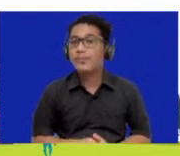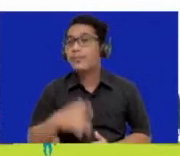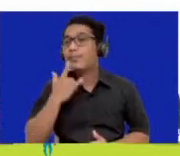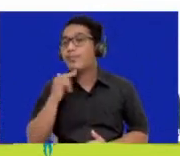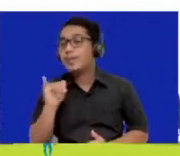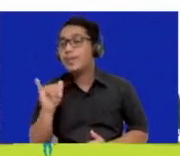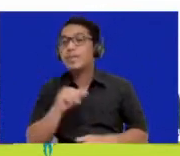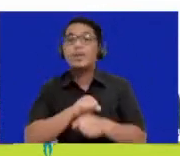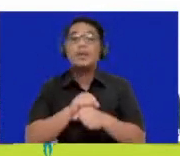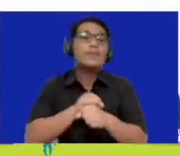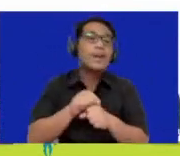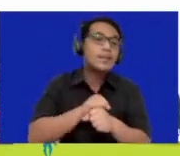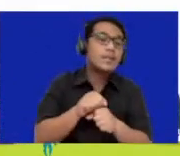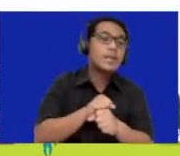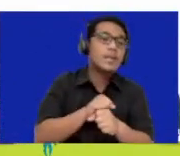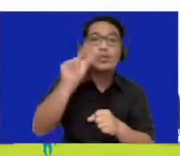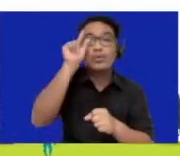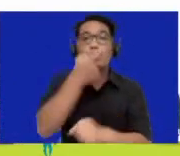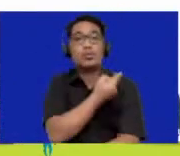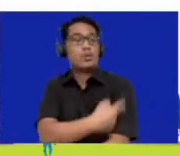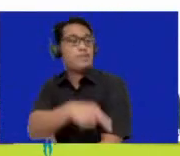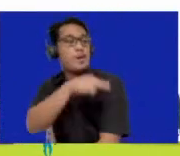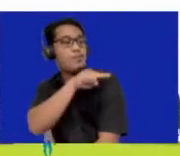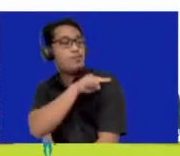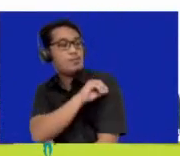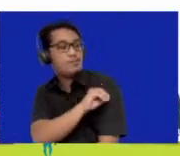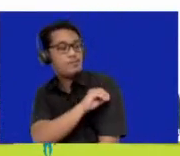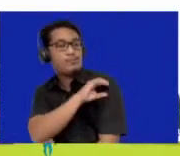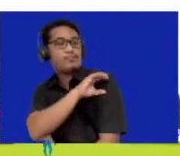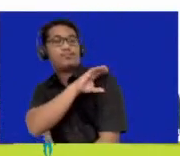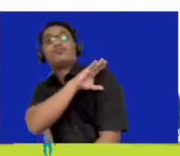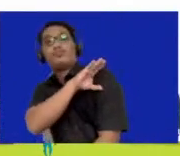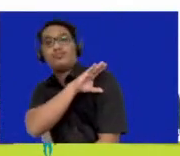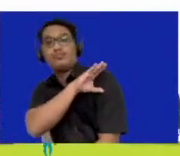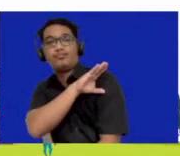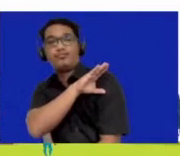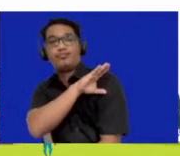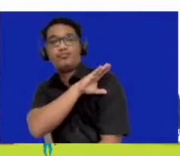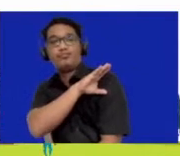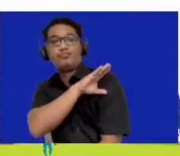appraisal, community risk assessment, risk reduction action plan, and